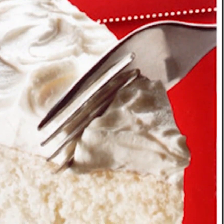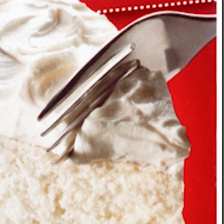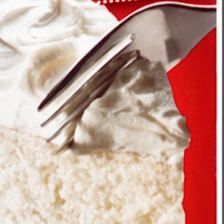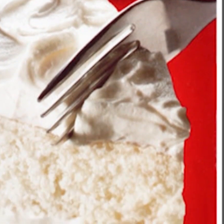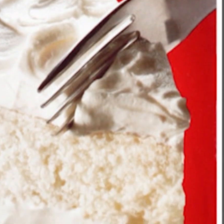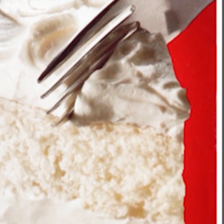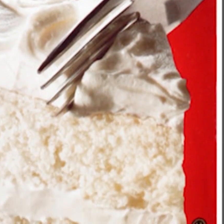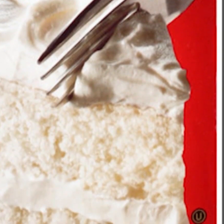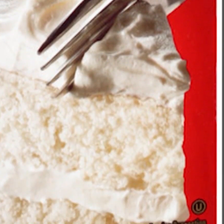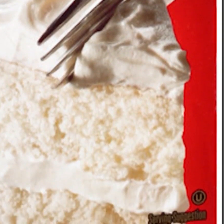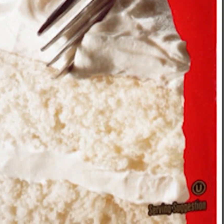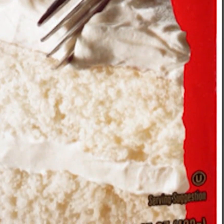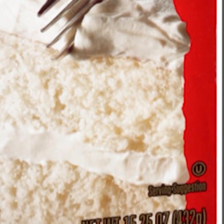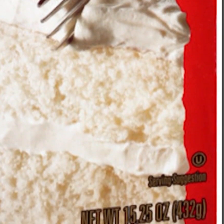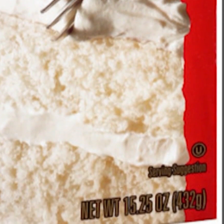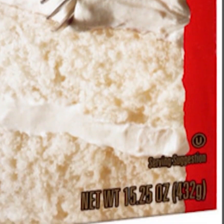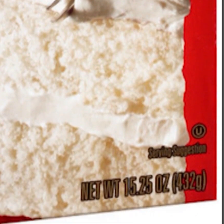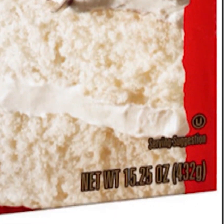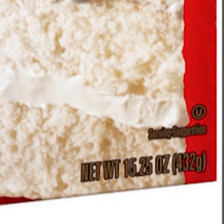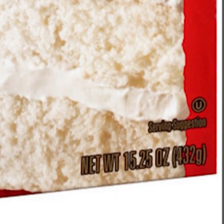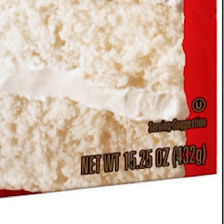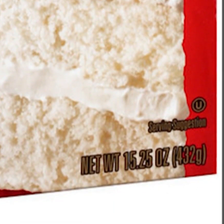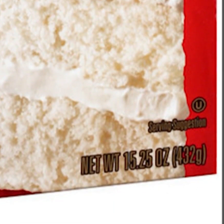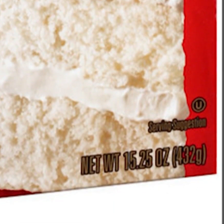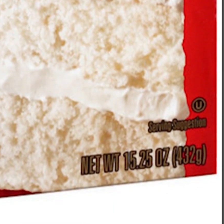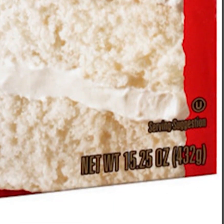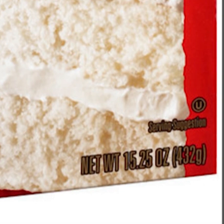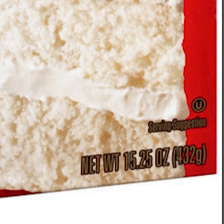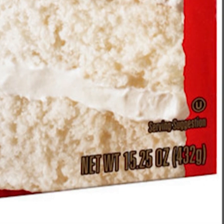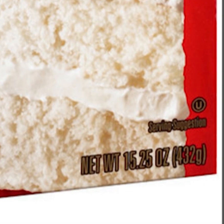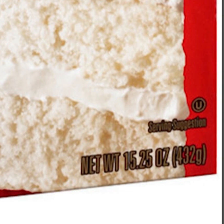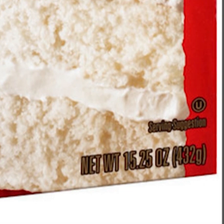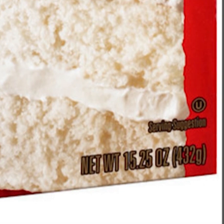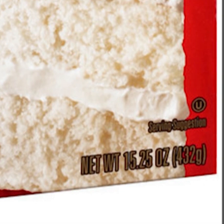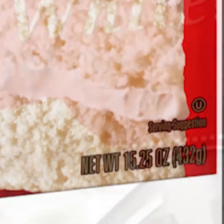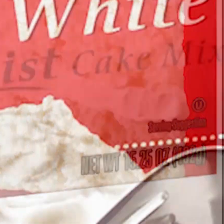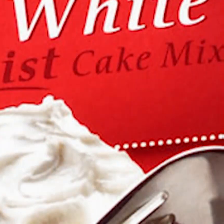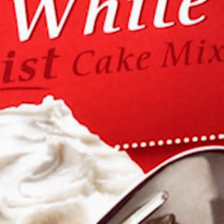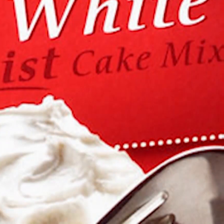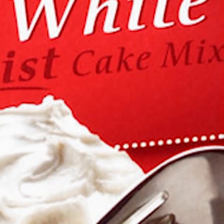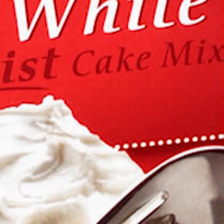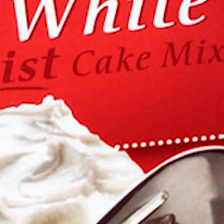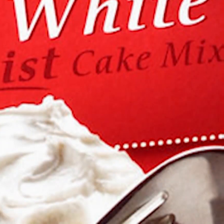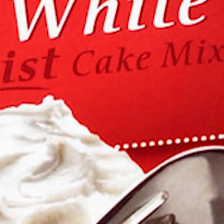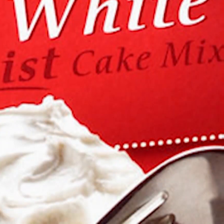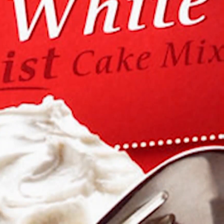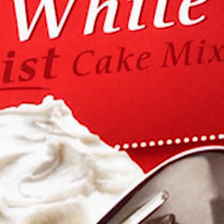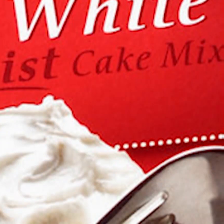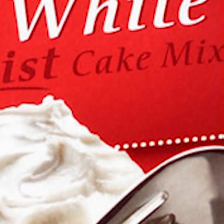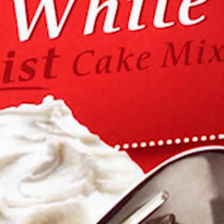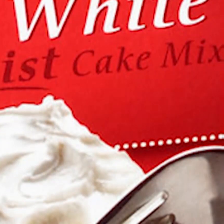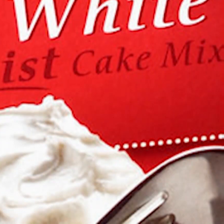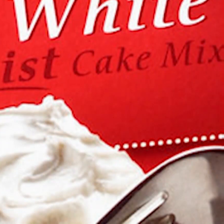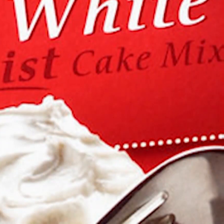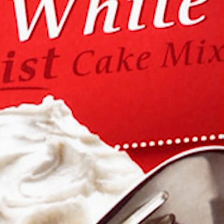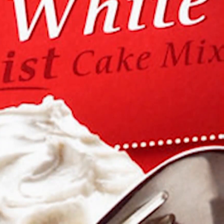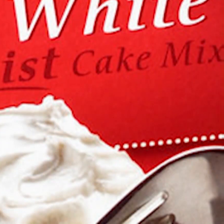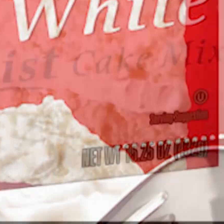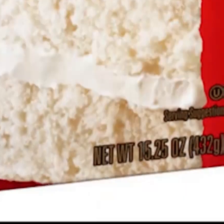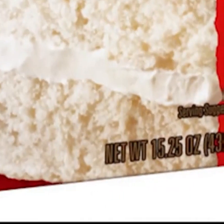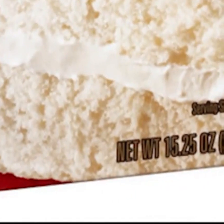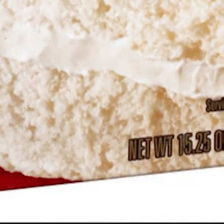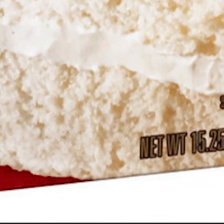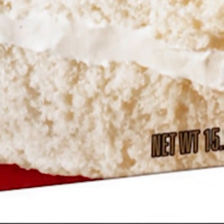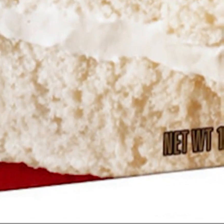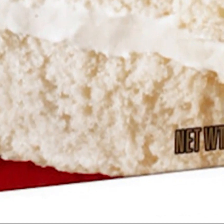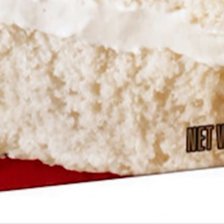are asked to return the product to the store you originally purchased it from for a full refund. Conagra Brands is currently collaborating with